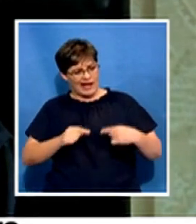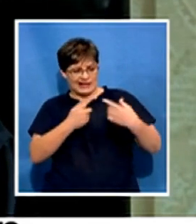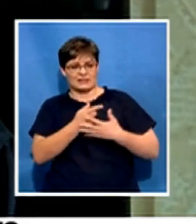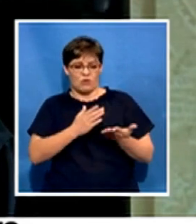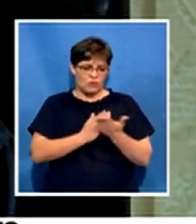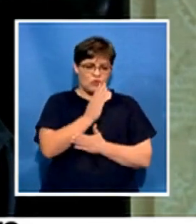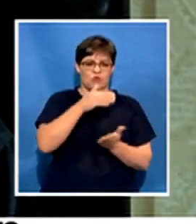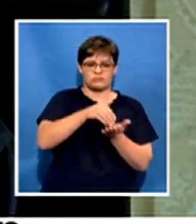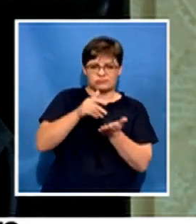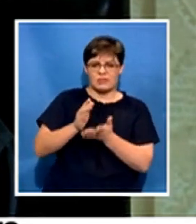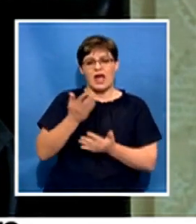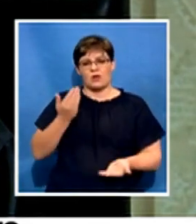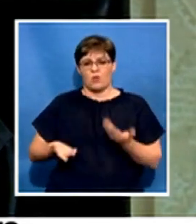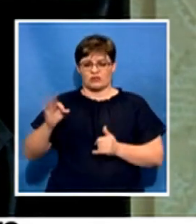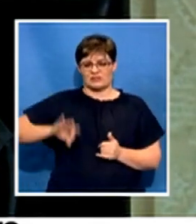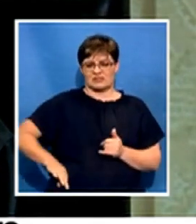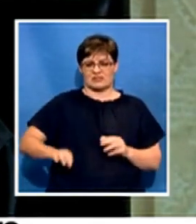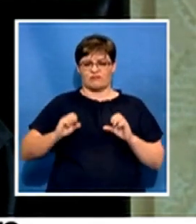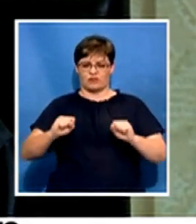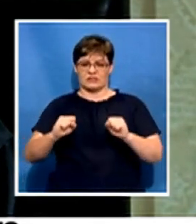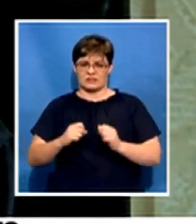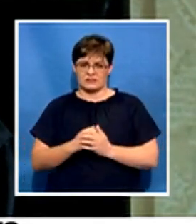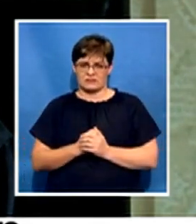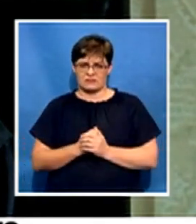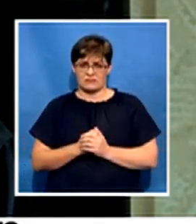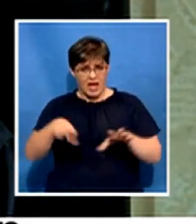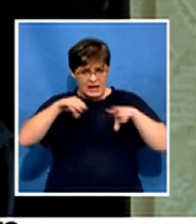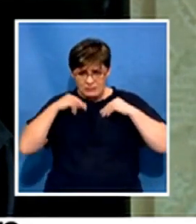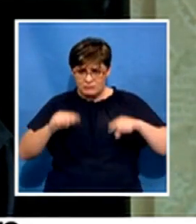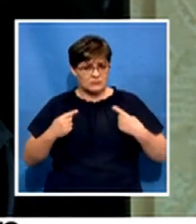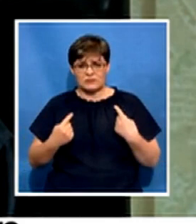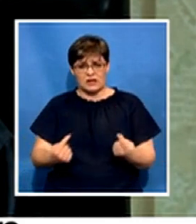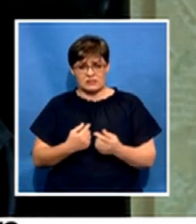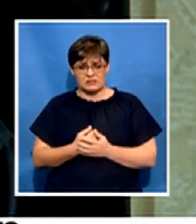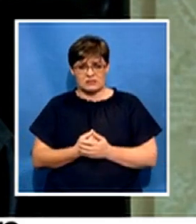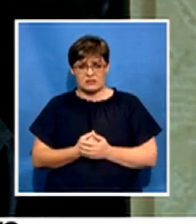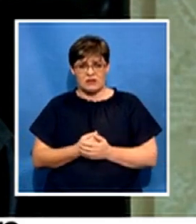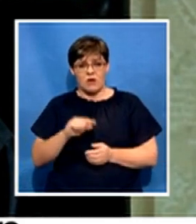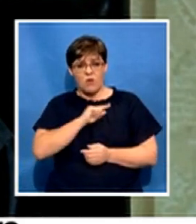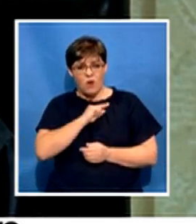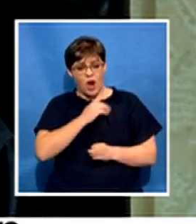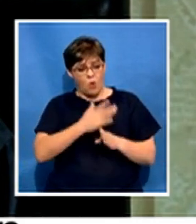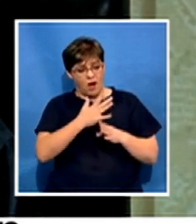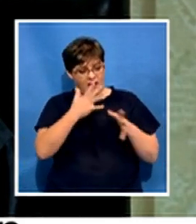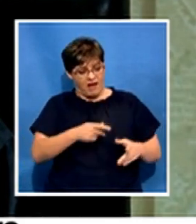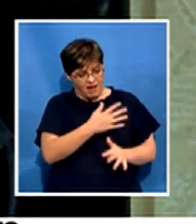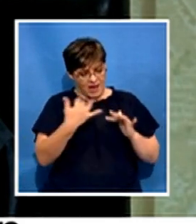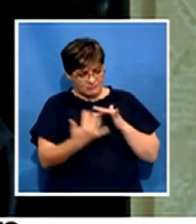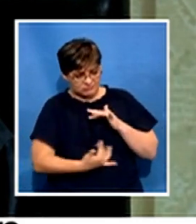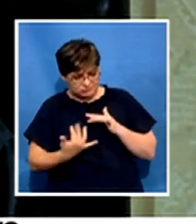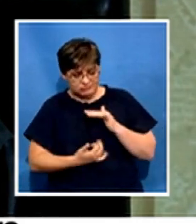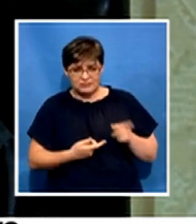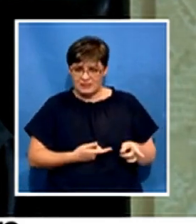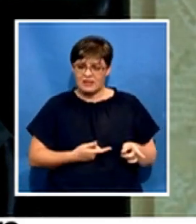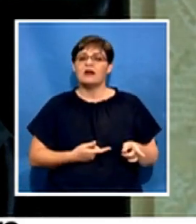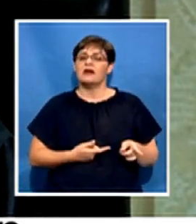This cannot be tolerated because aspirations of the workers and the working class have to be reflected in the ANC